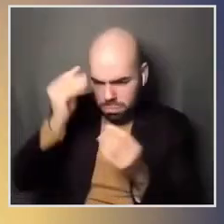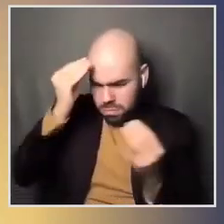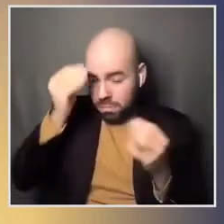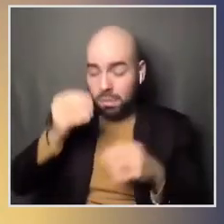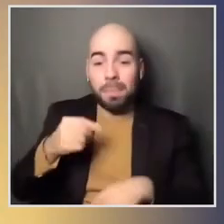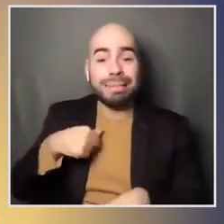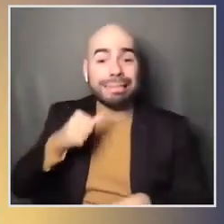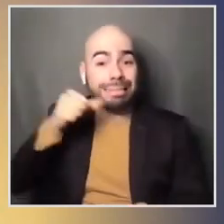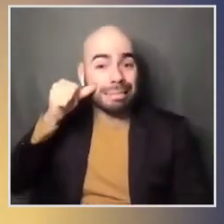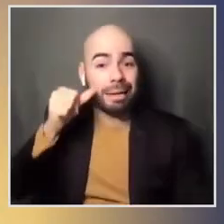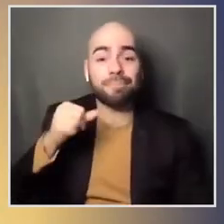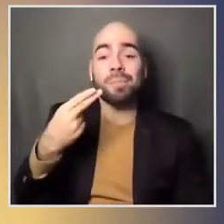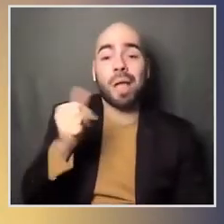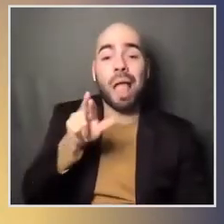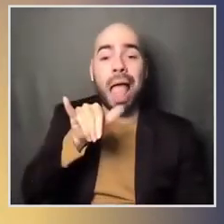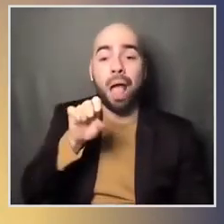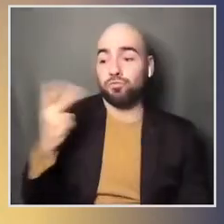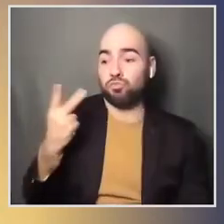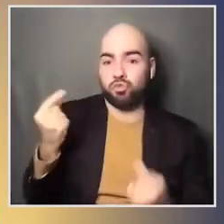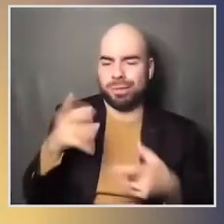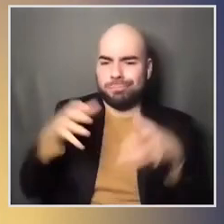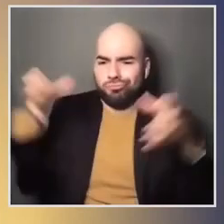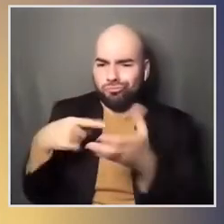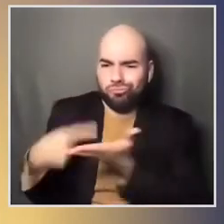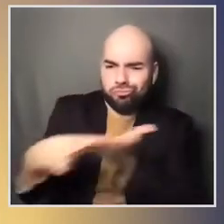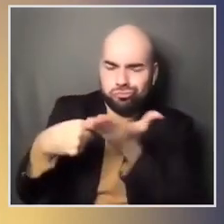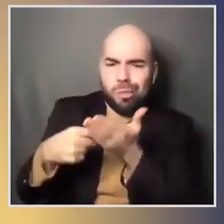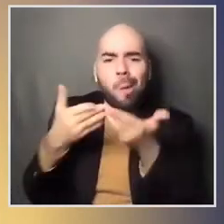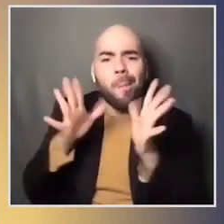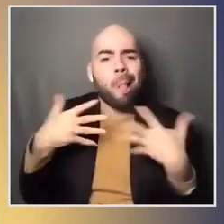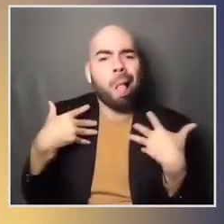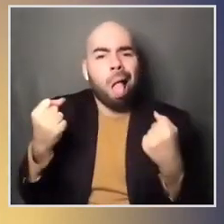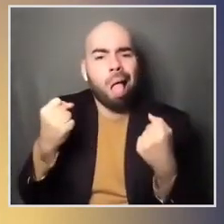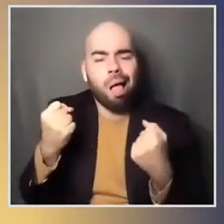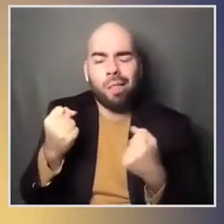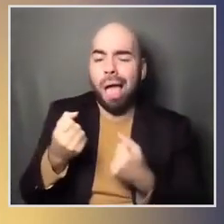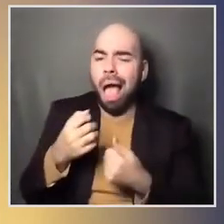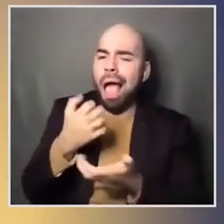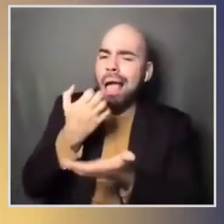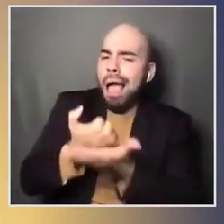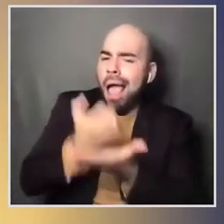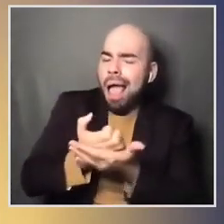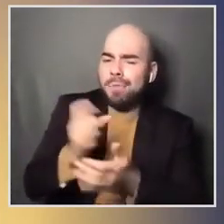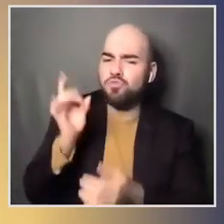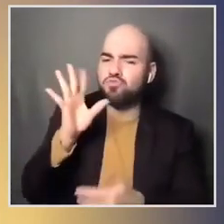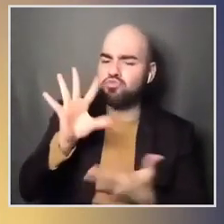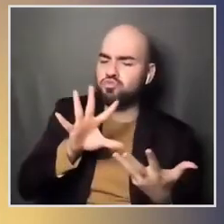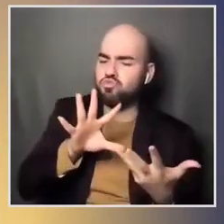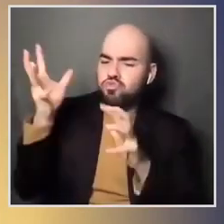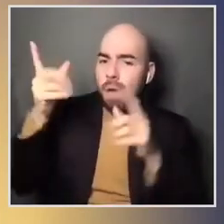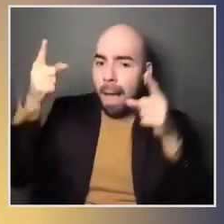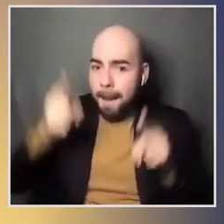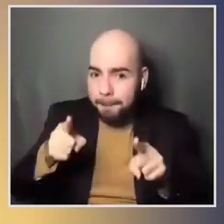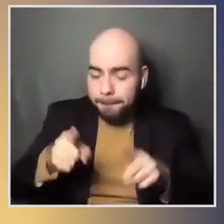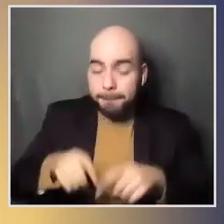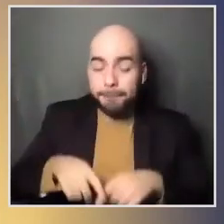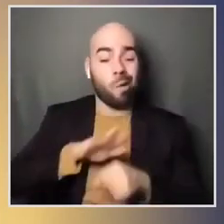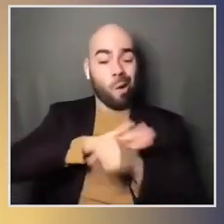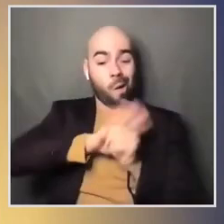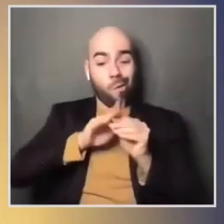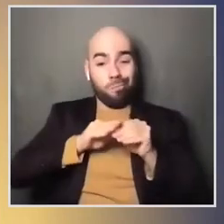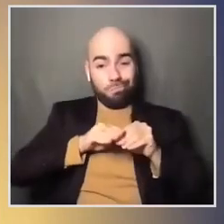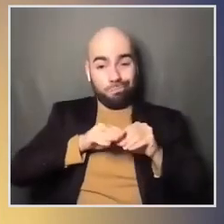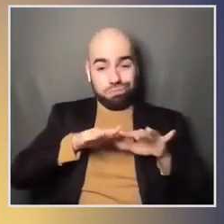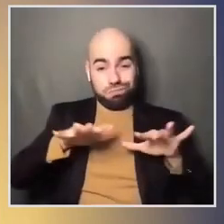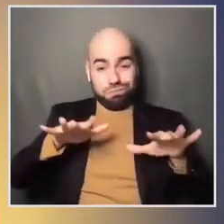of experts on public health and the economic crisis this country is facing. The pandemic, as you also know,